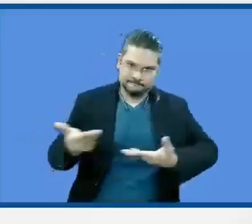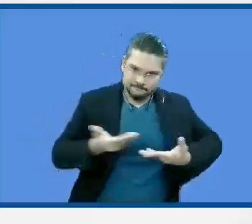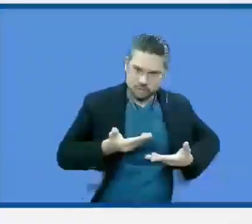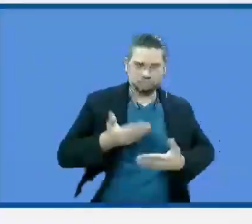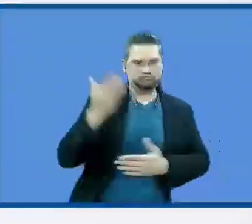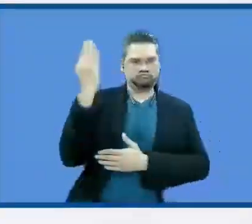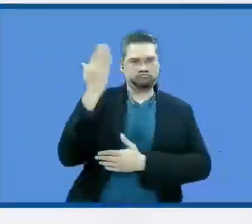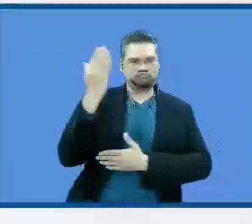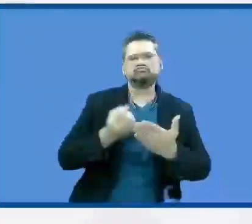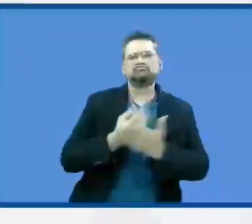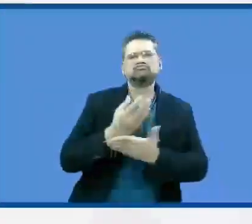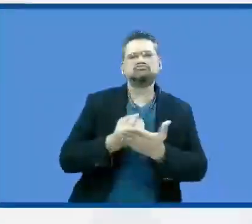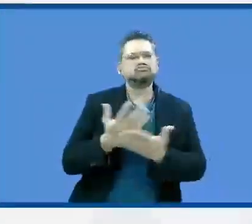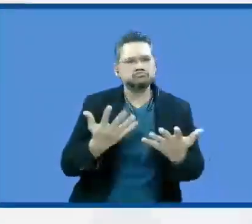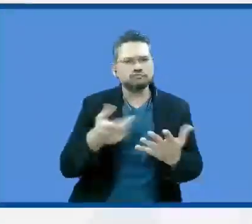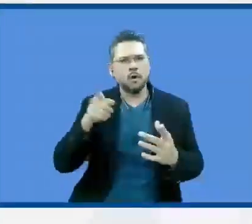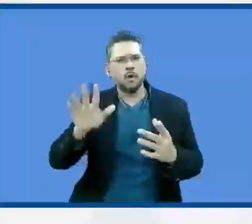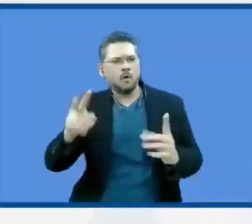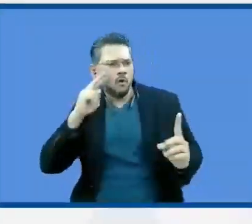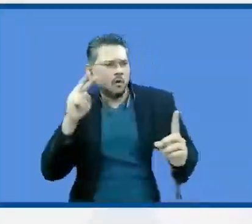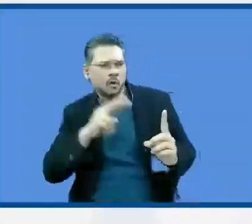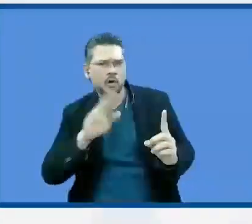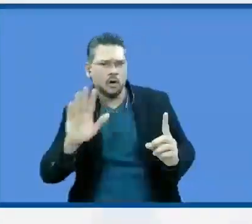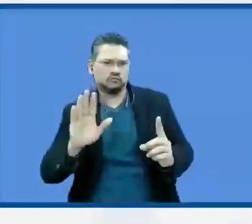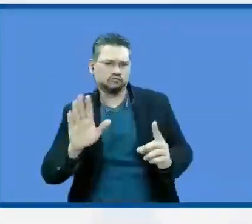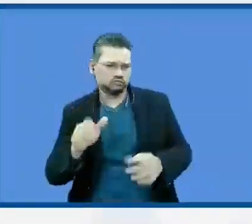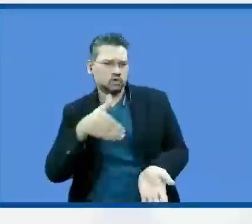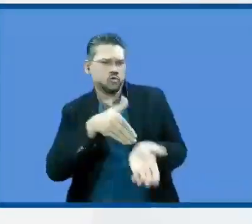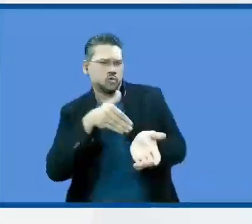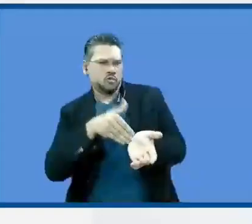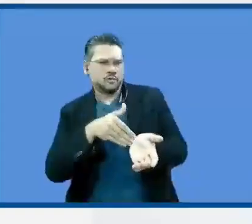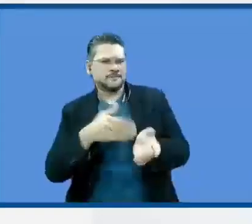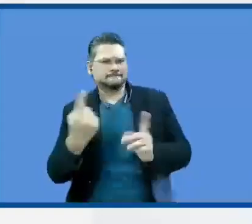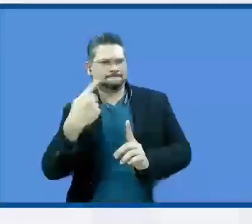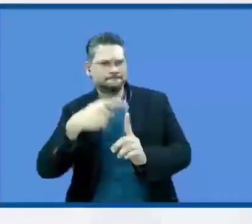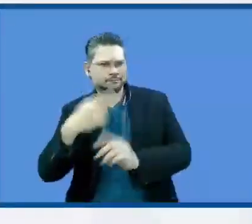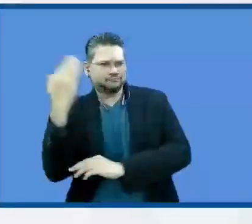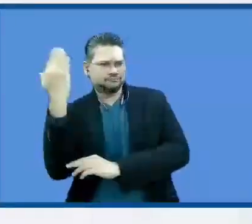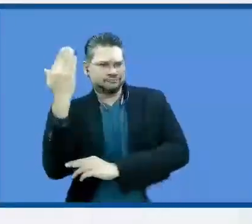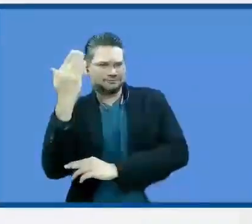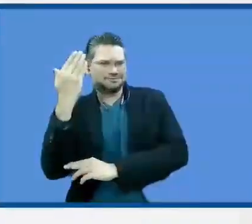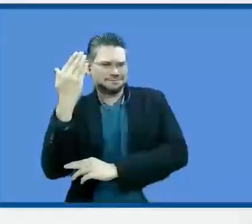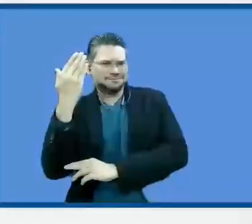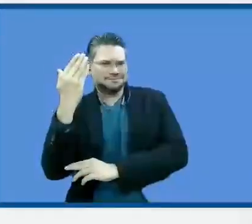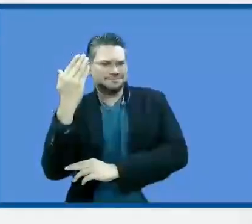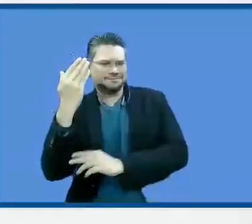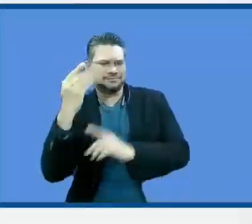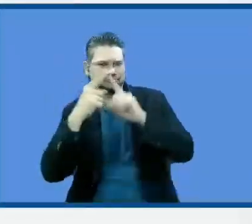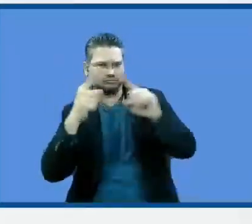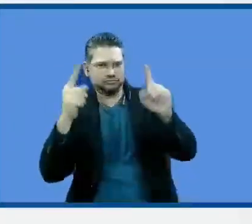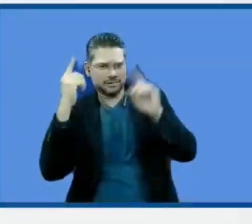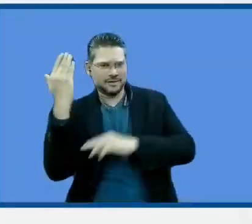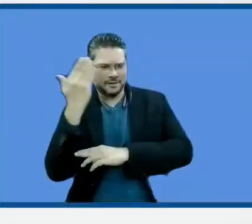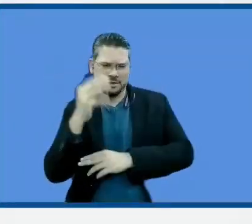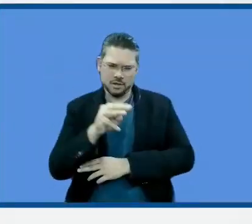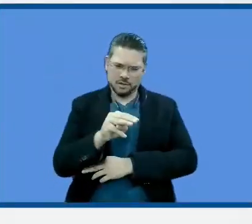perspective of as a doctor and professor of molecular cardiology, I believe. So please, you